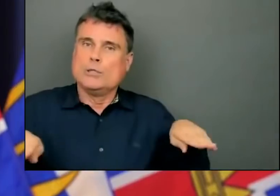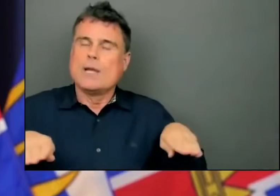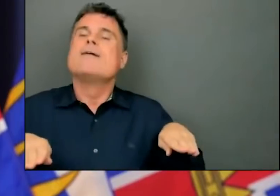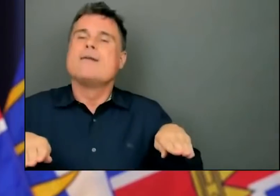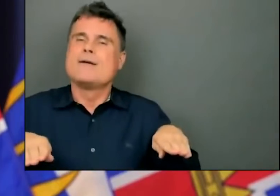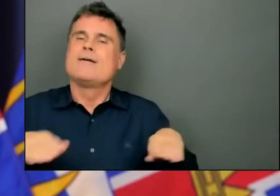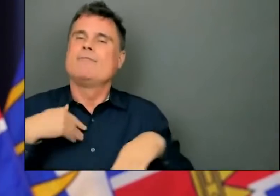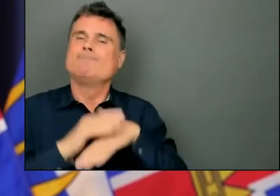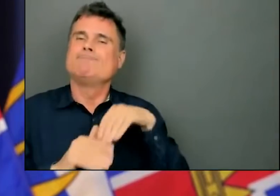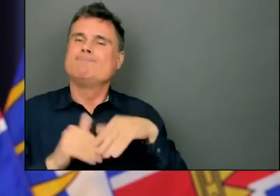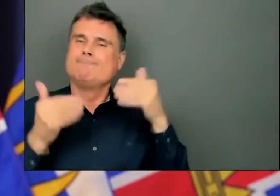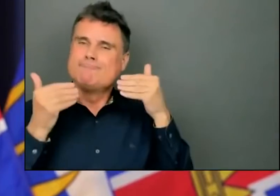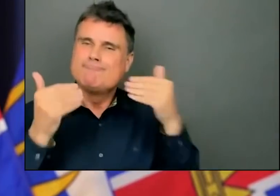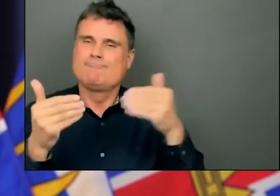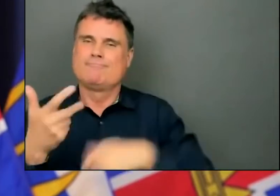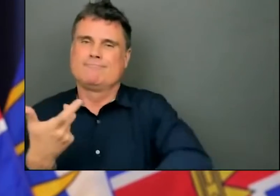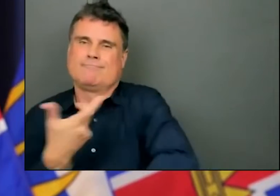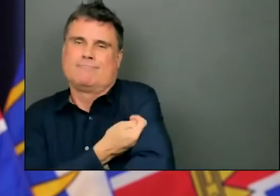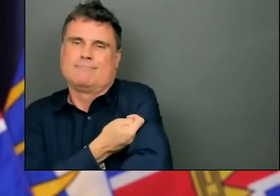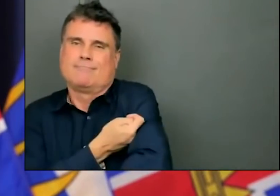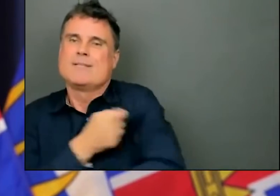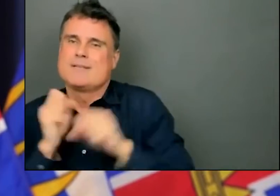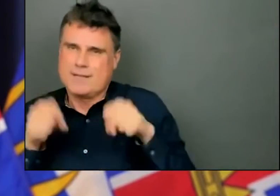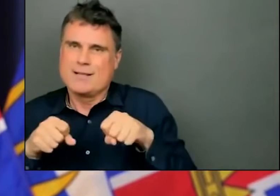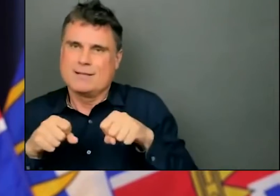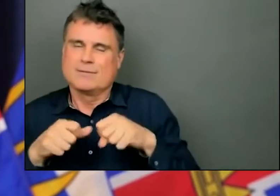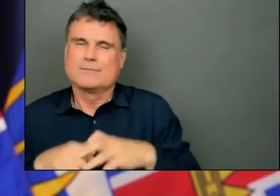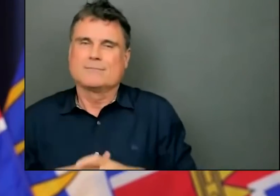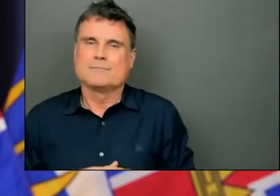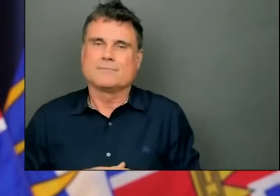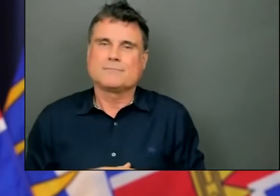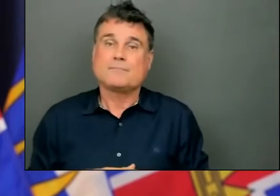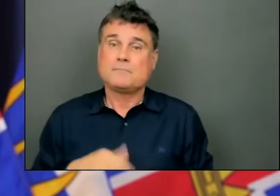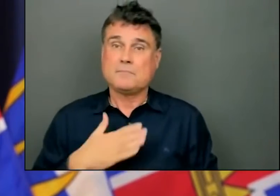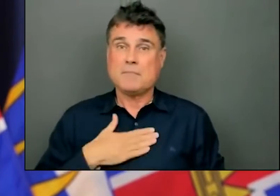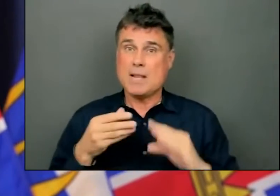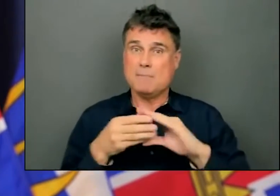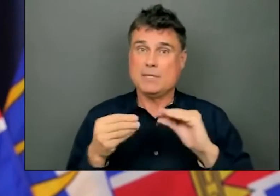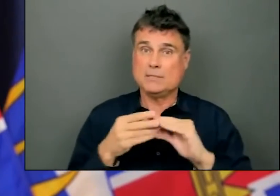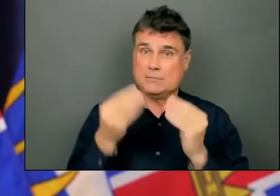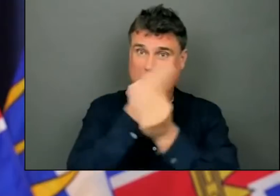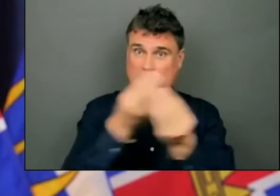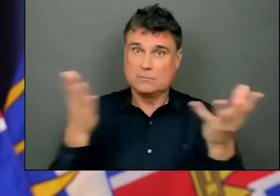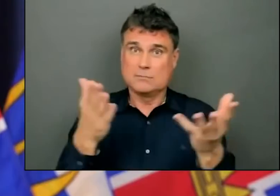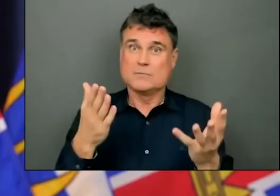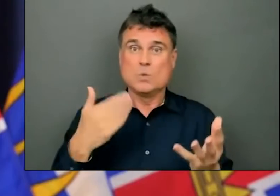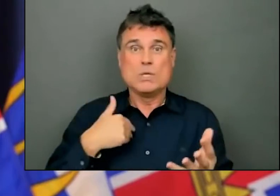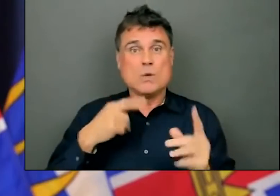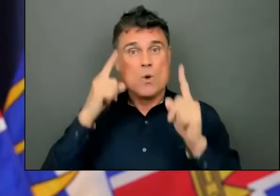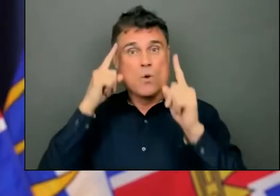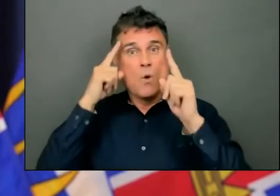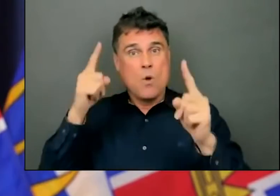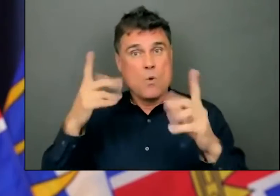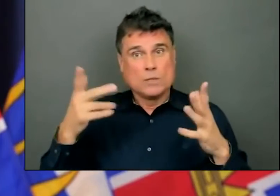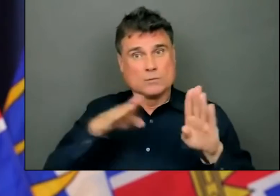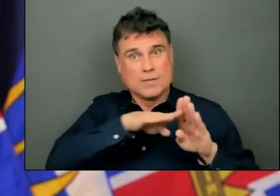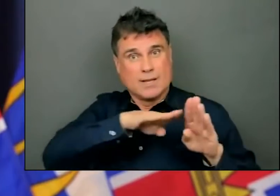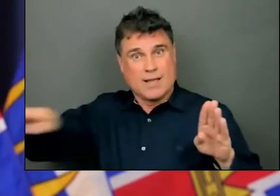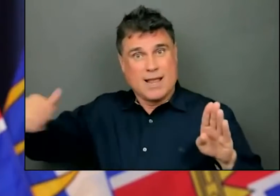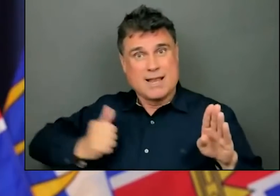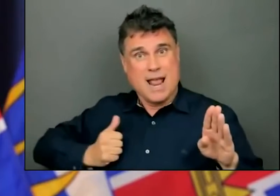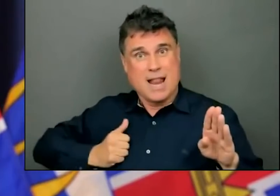we were on this call. This is something that we're seeing in many communities around the world.